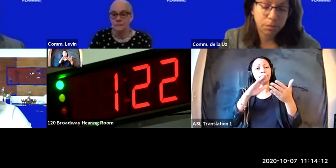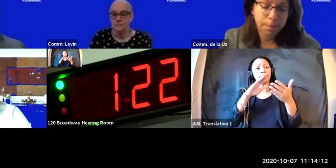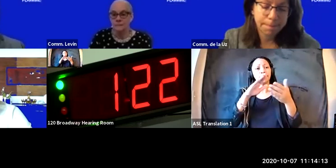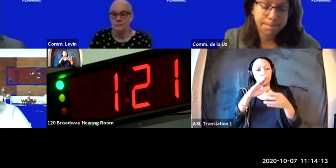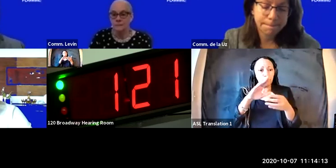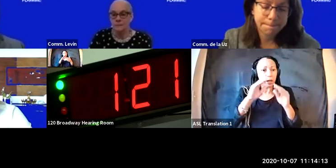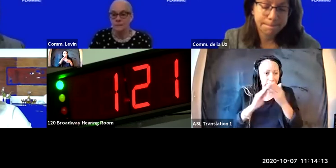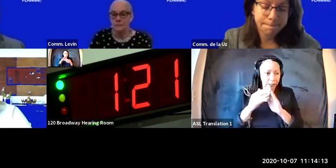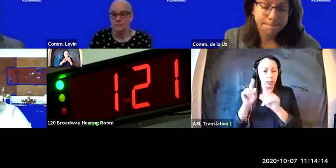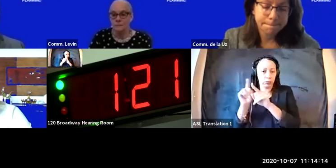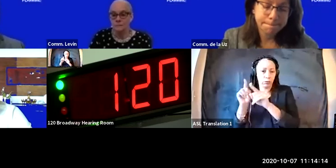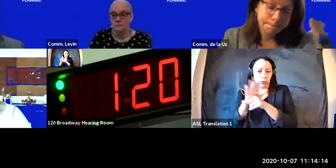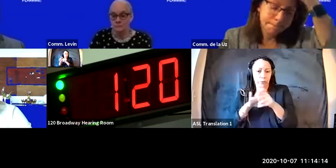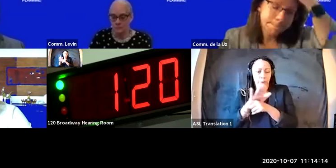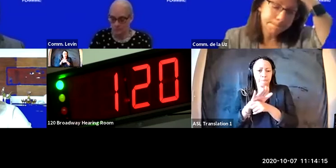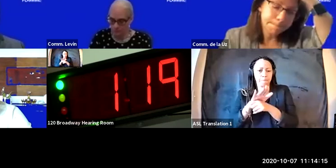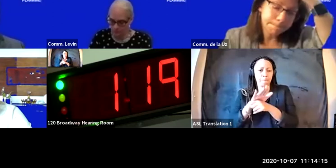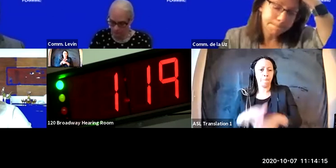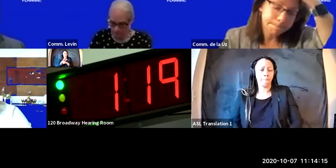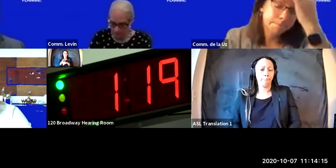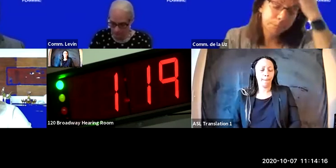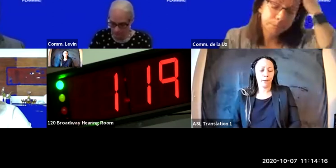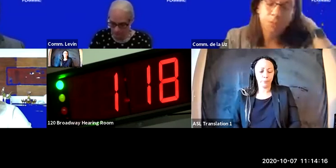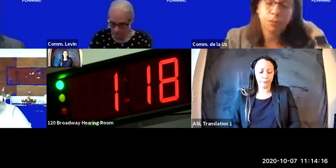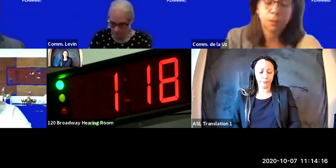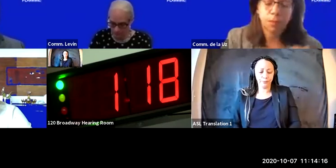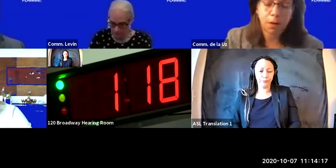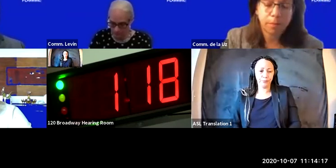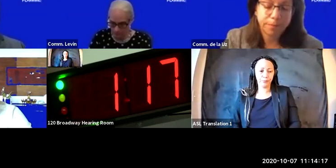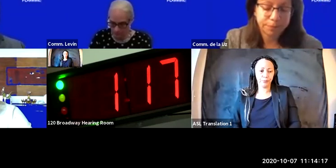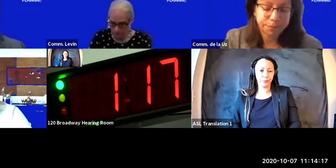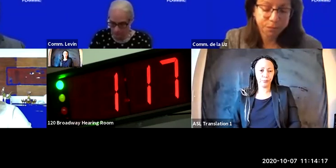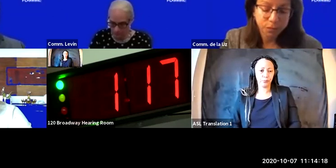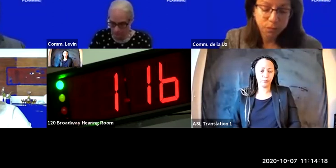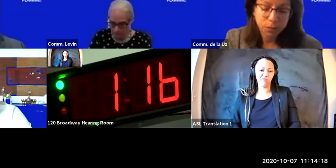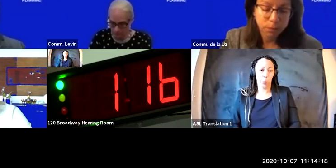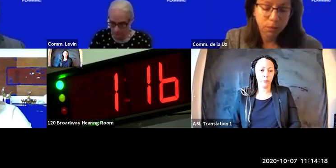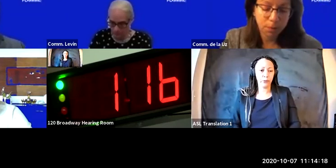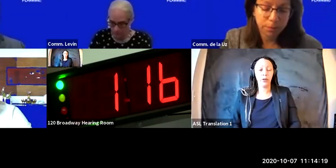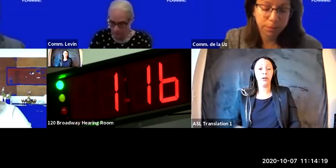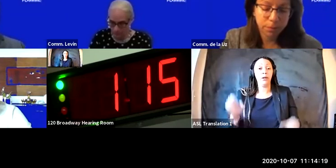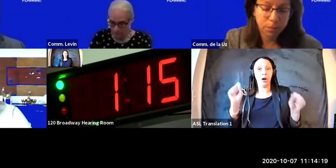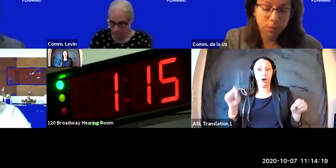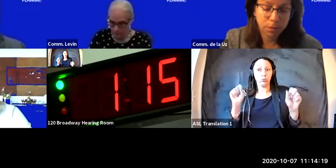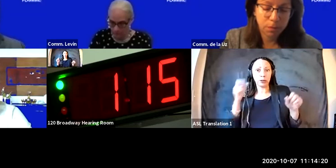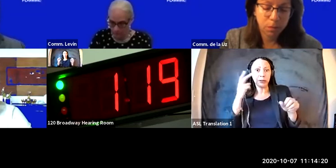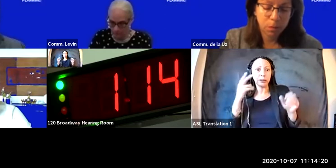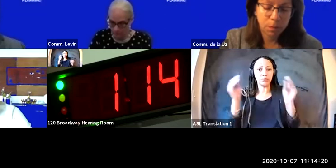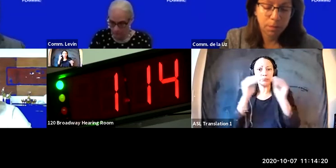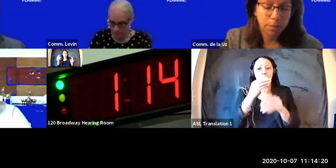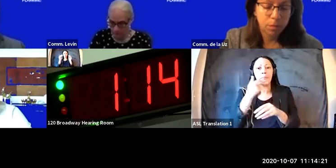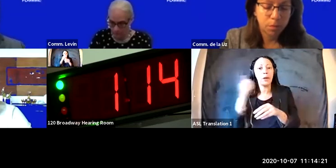project and to improve really the visibility there of Windsor Terrace to those who pass through. Thank